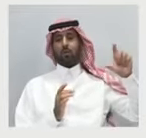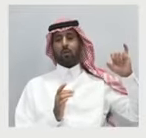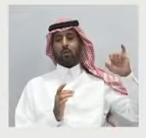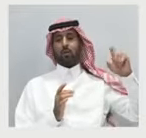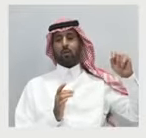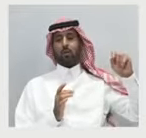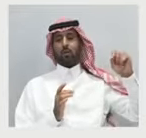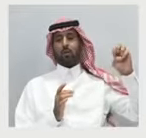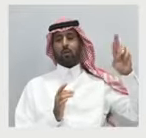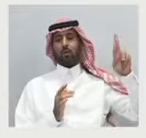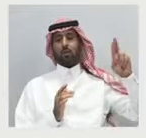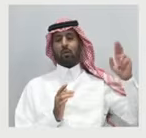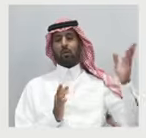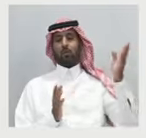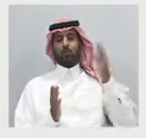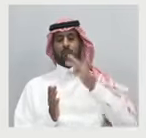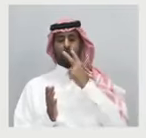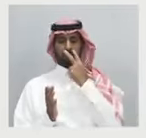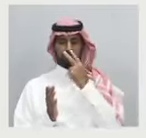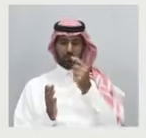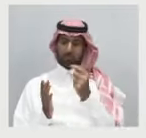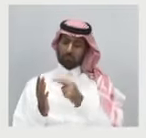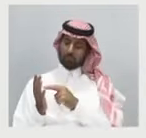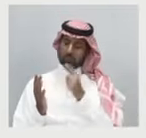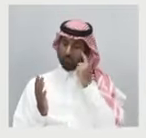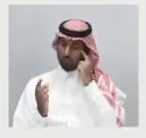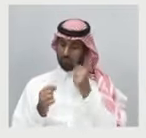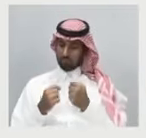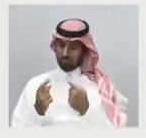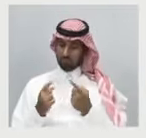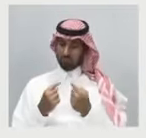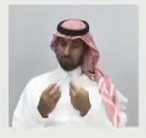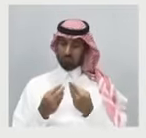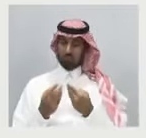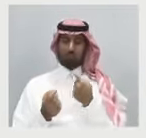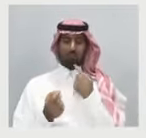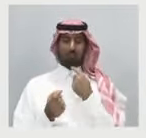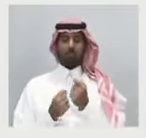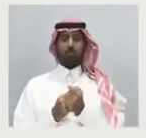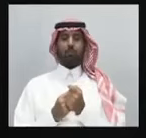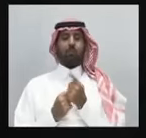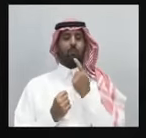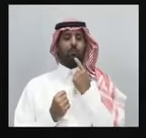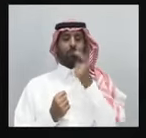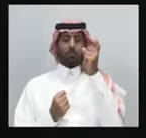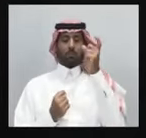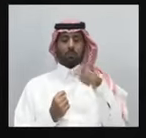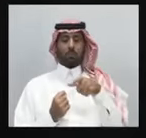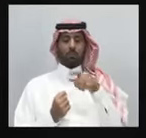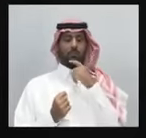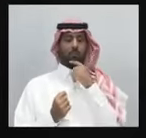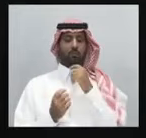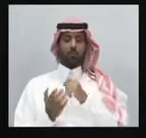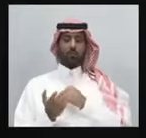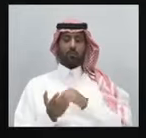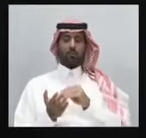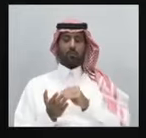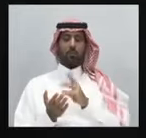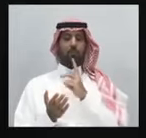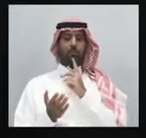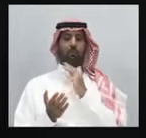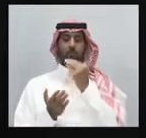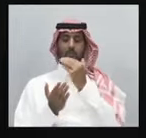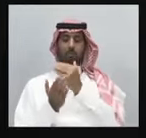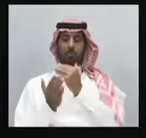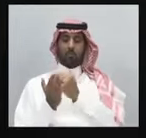will read it with the subtitles and we will discuss it together. So this person is sending the